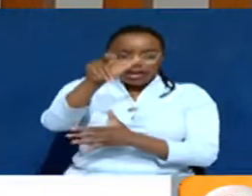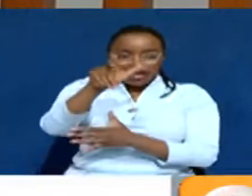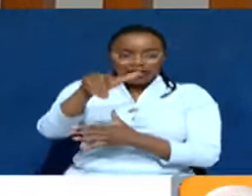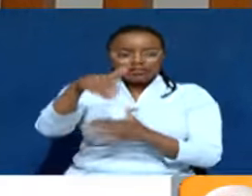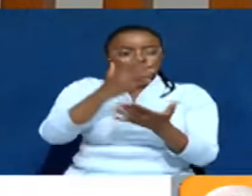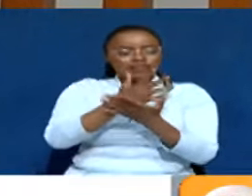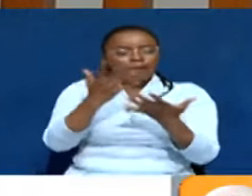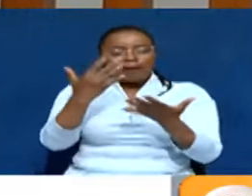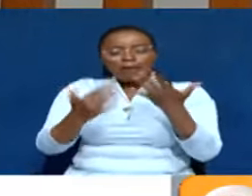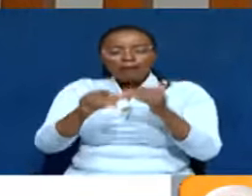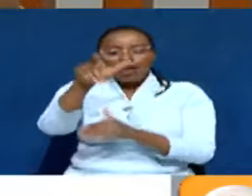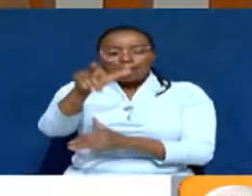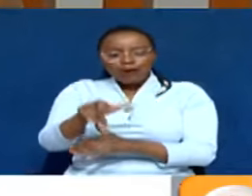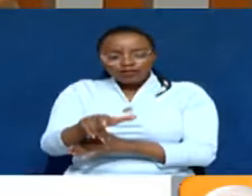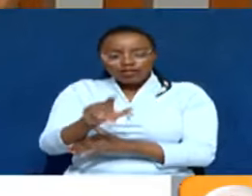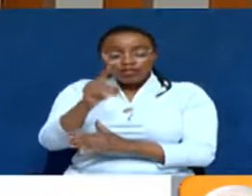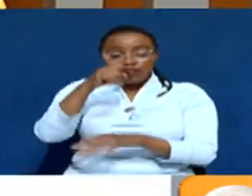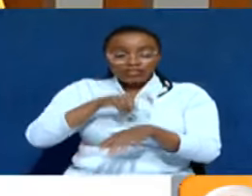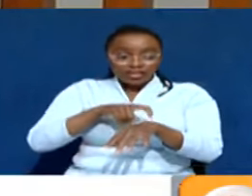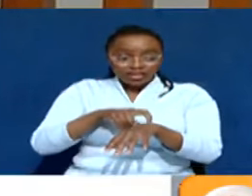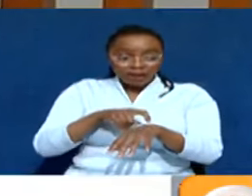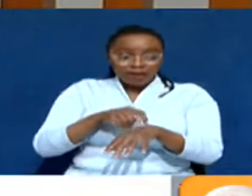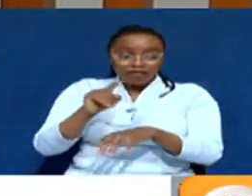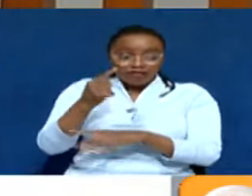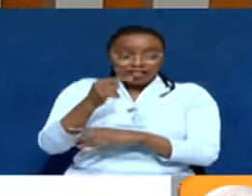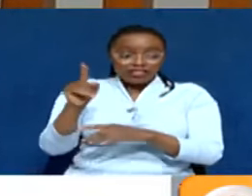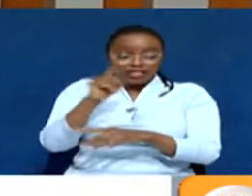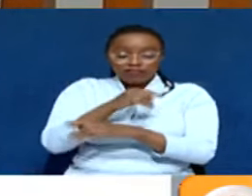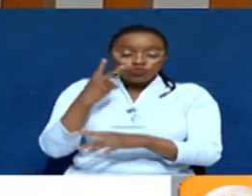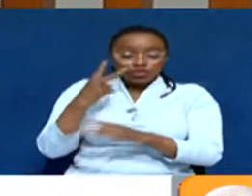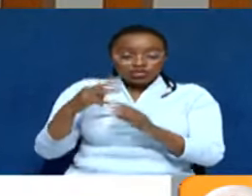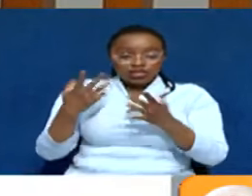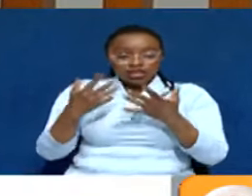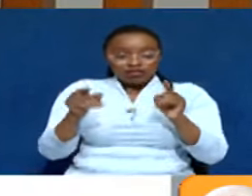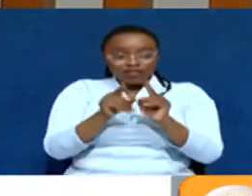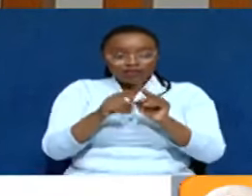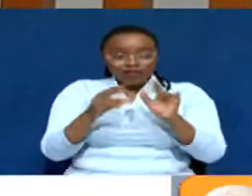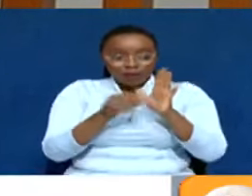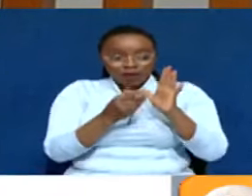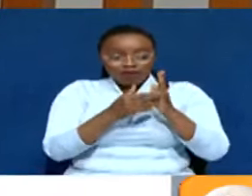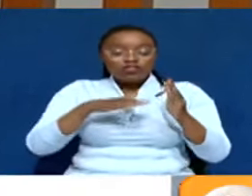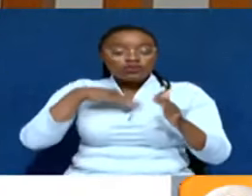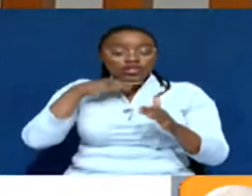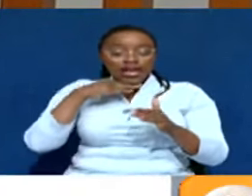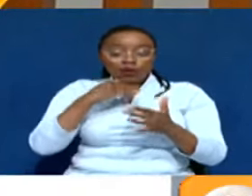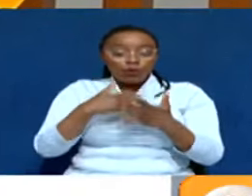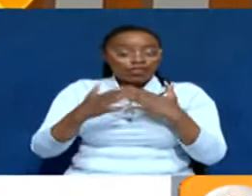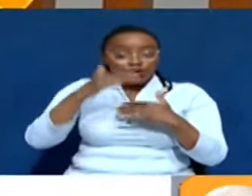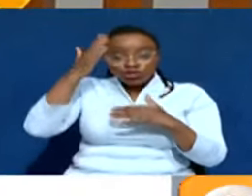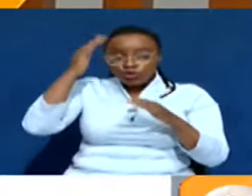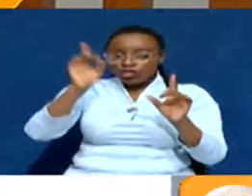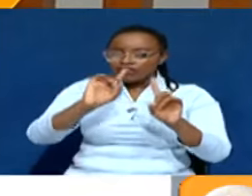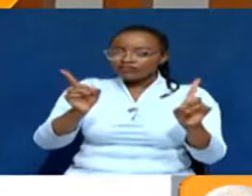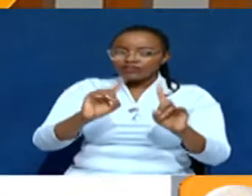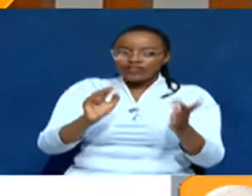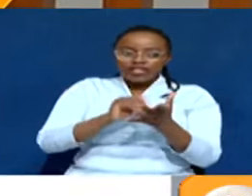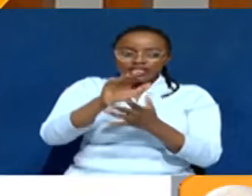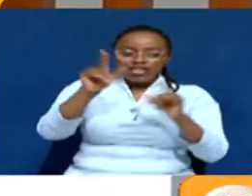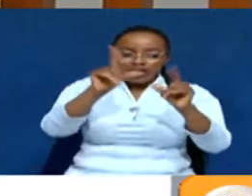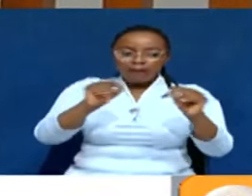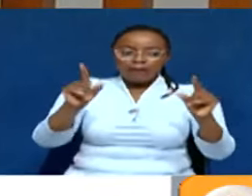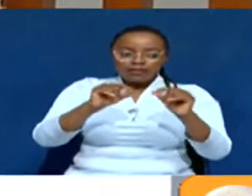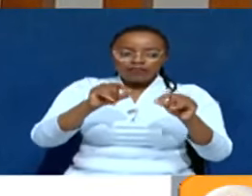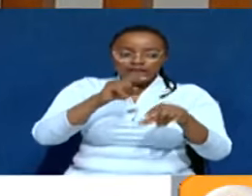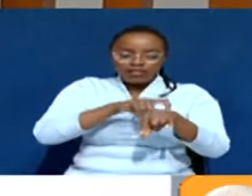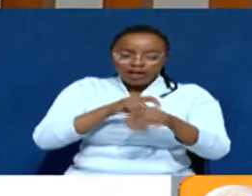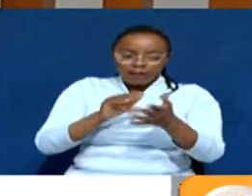go and maybe somebody, because before somebody dies, most of them, yeah, you see that they record. Mm. Kufabure mysteriously. They send messages. Na